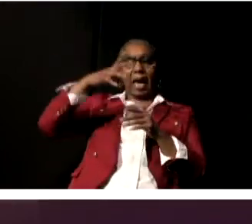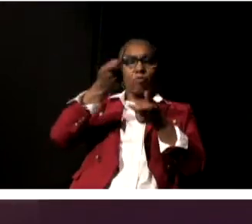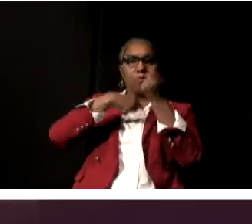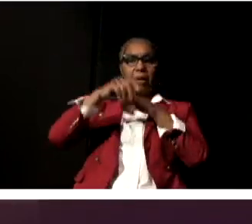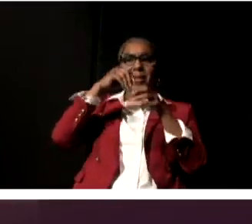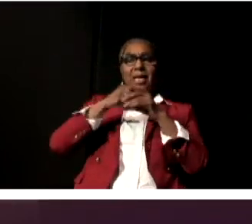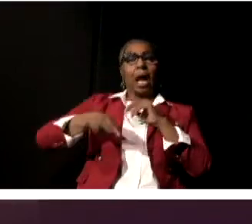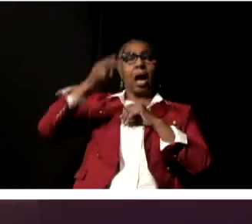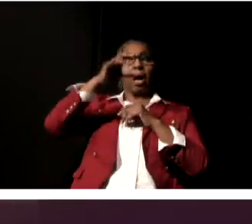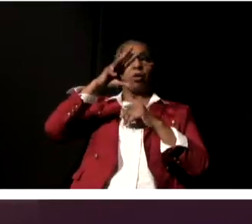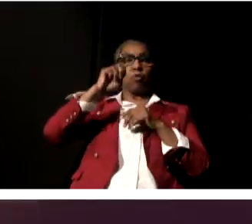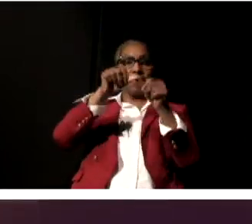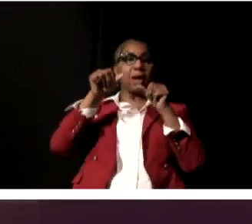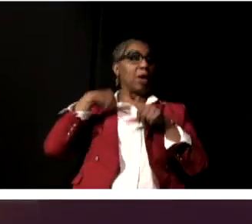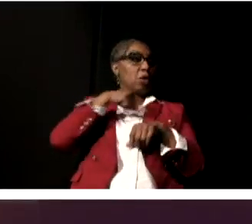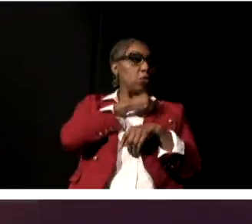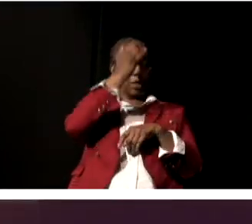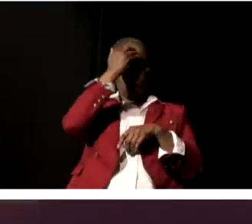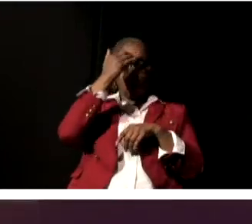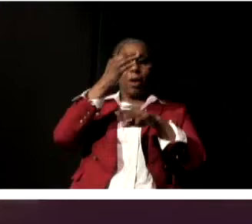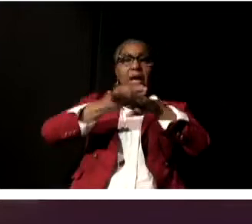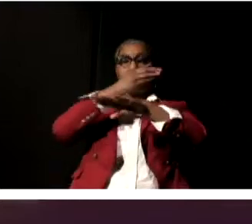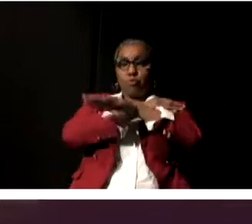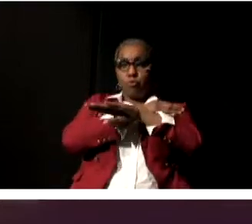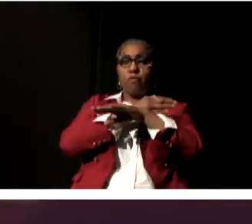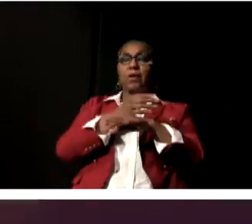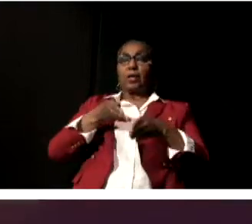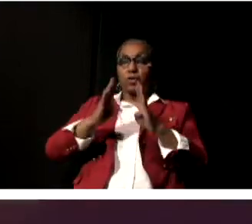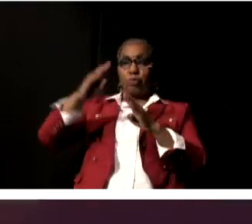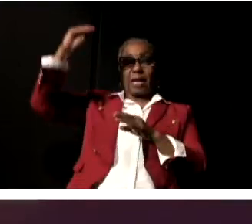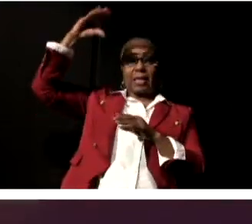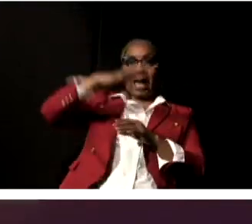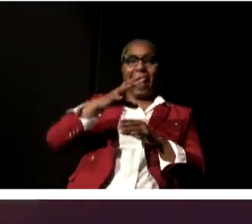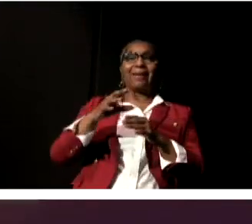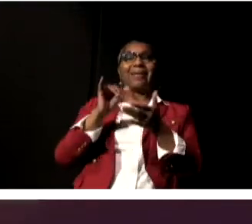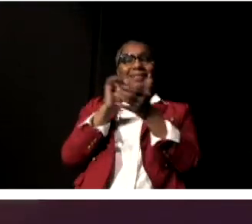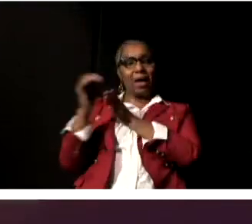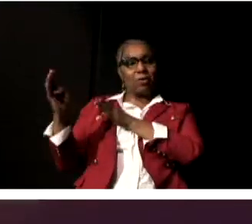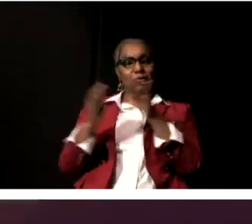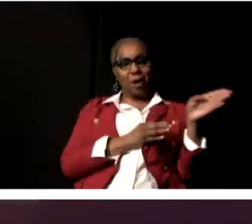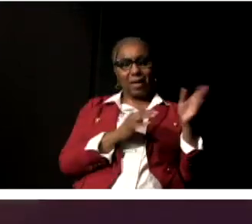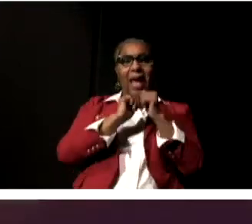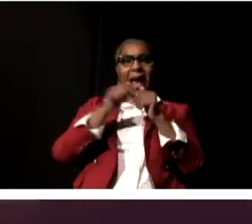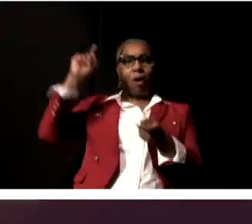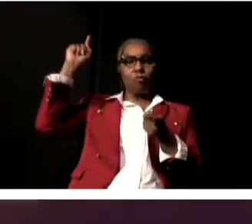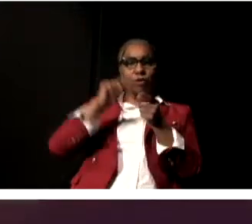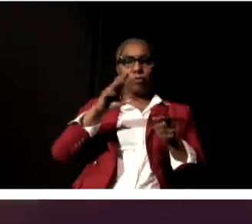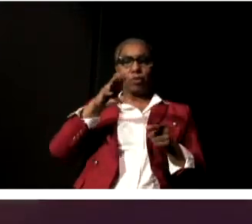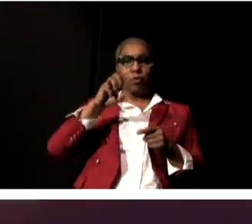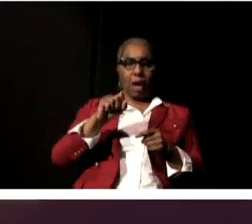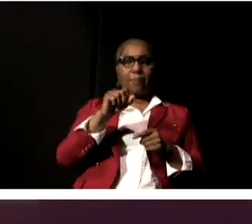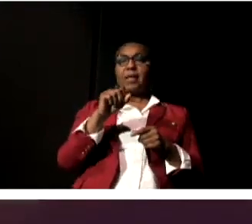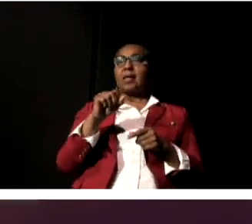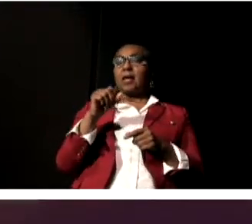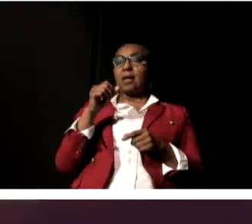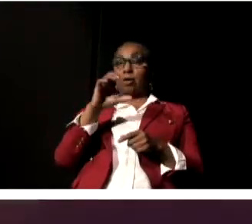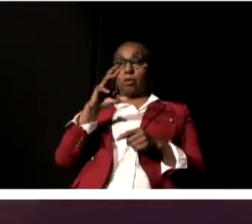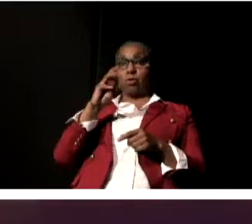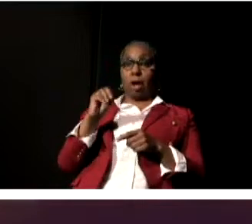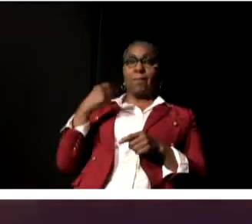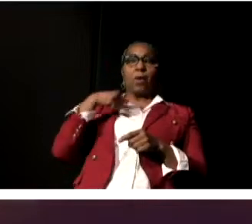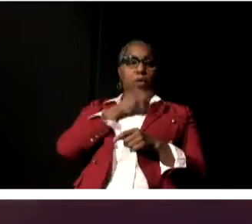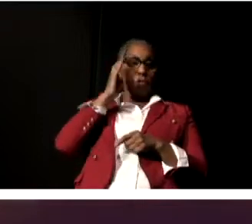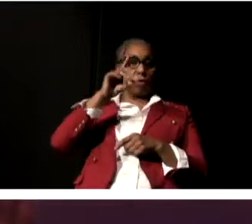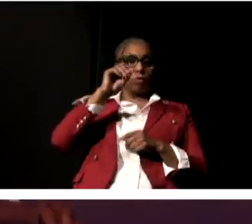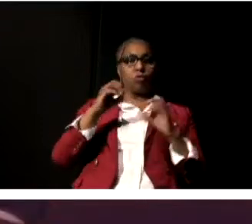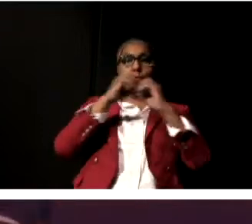areas. We know that improved street lighting is a great strategy in how you reduce crime, and we will be able to do more